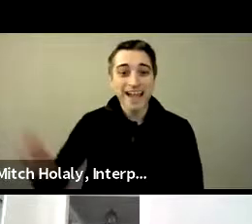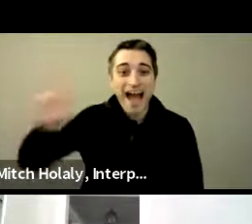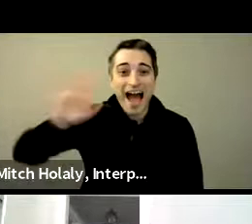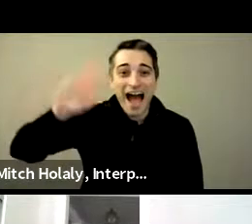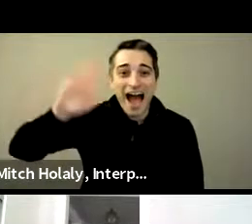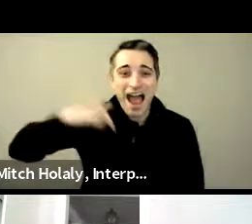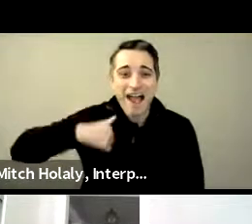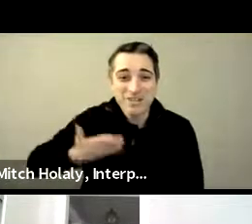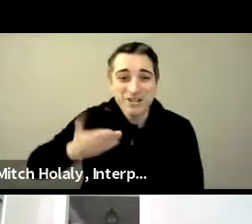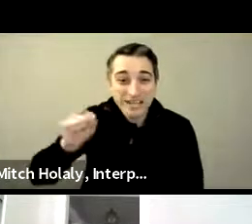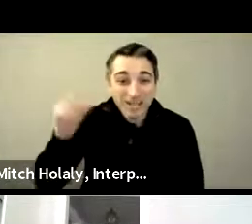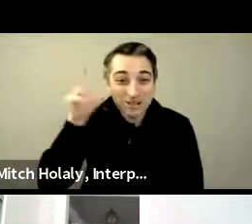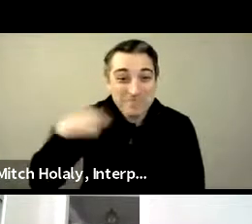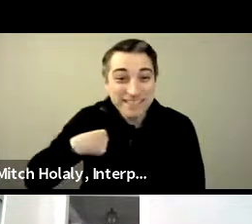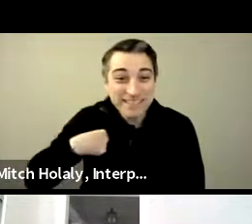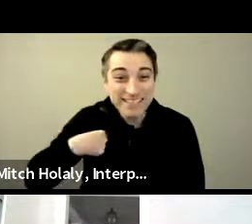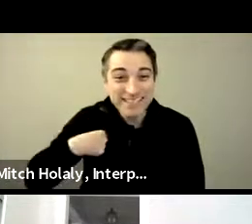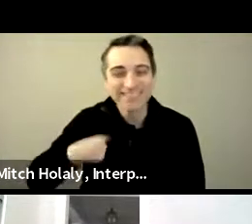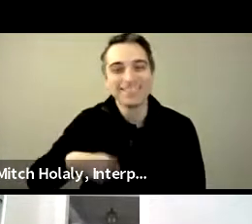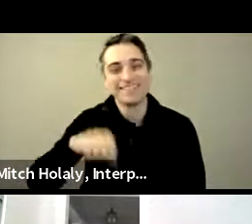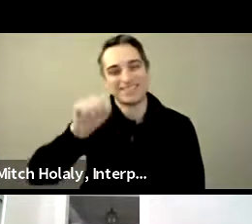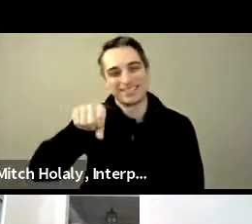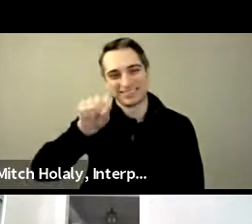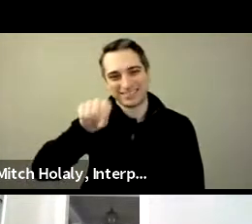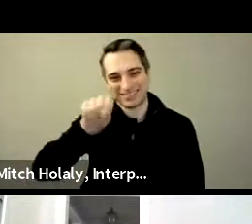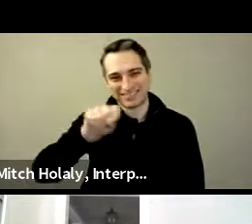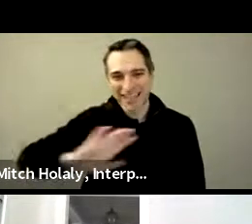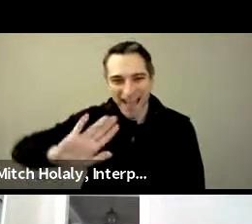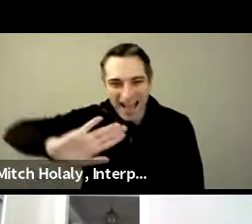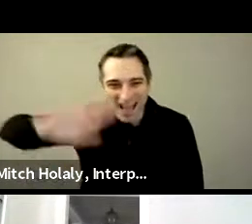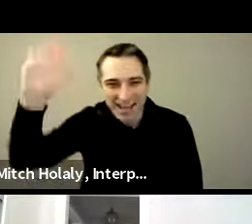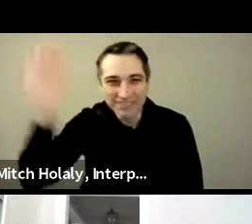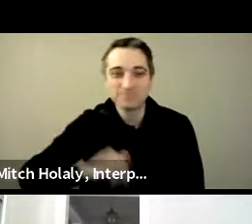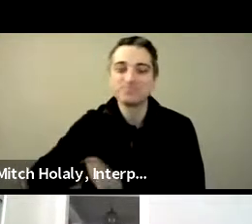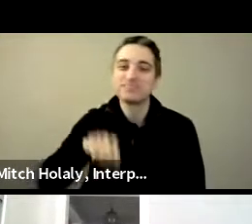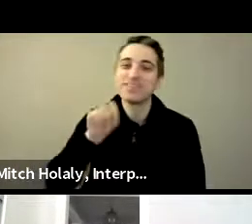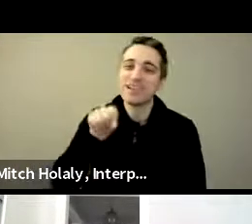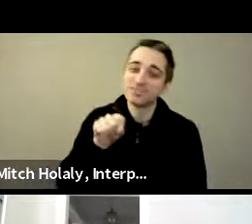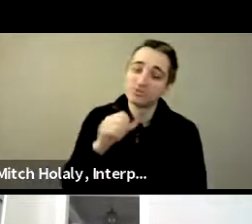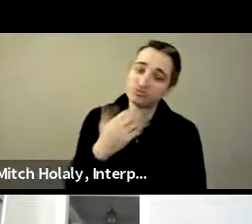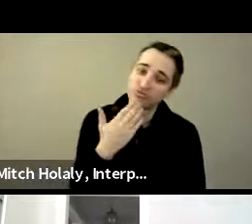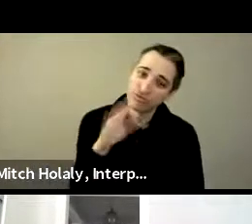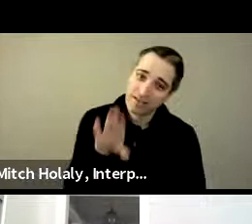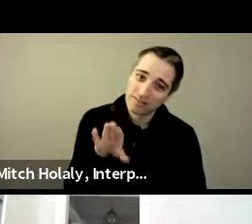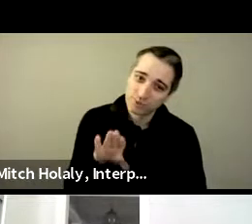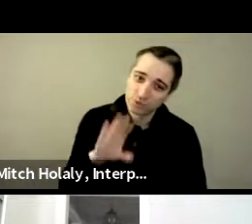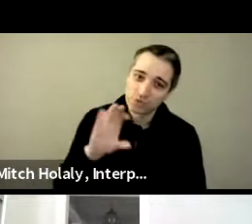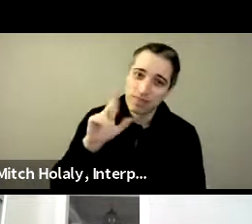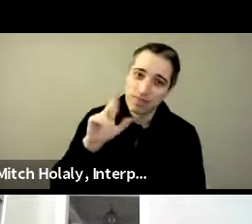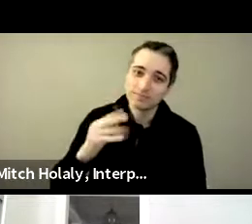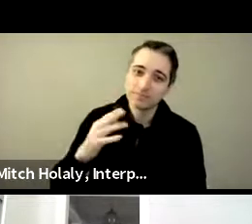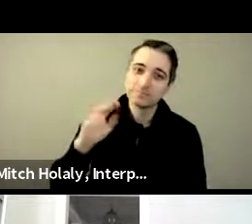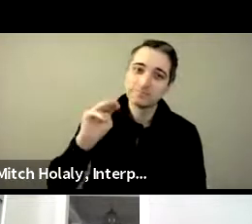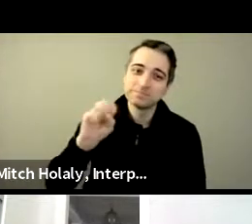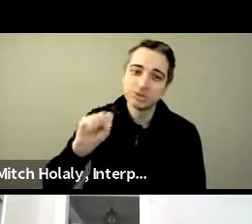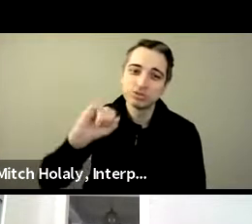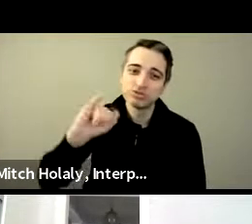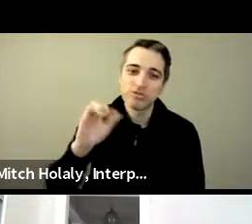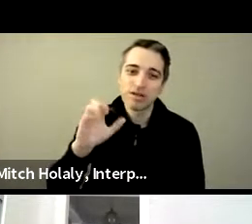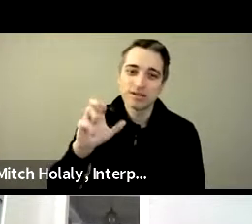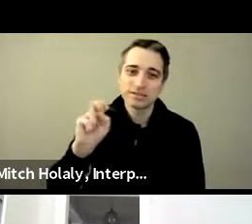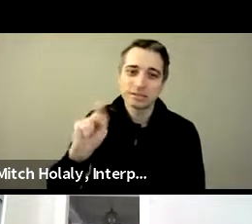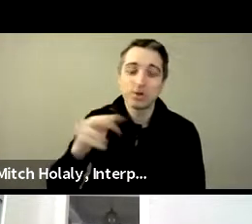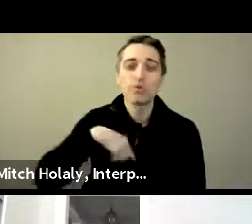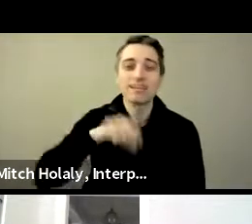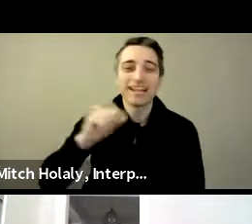I'm here. Can you all hear me? Yes, ma'am. Okay, hi. Hi. Good afternoon, Ms. Jackson. Thank you so much for being here. We can hear you and